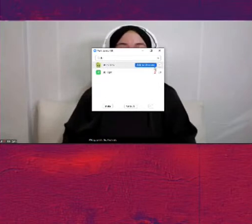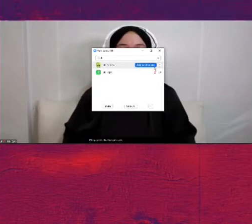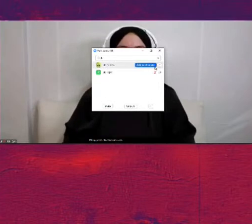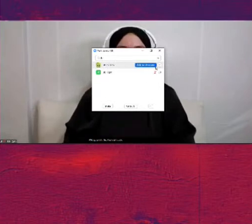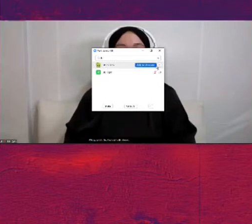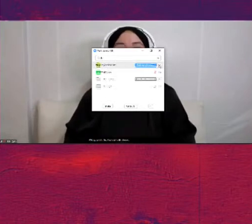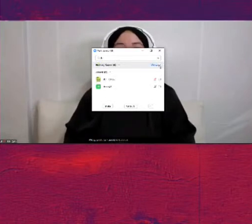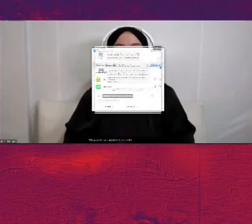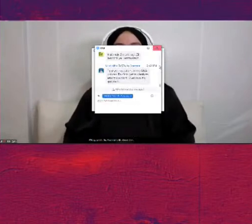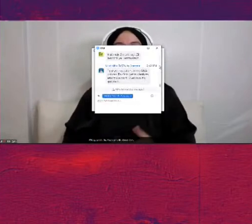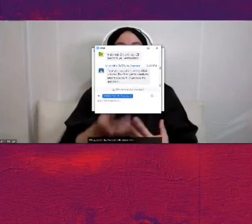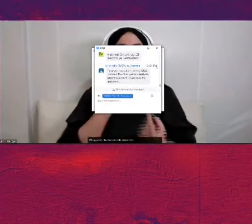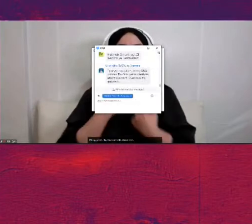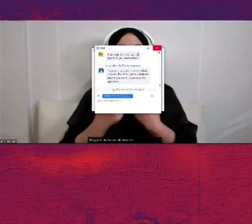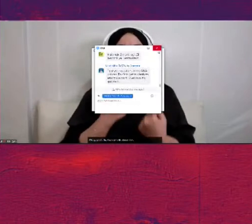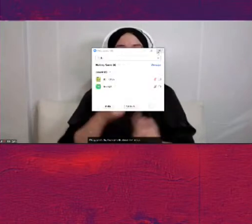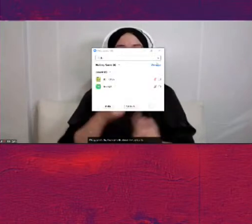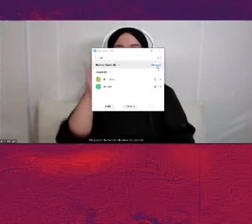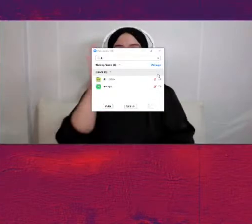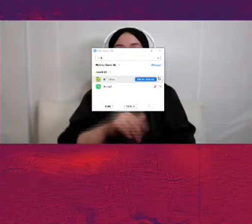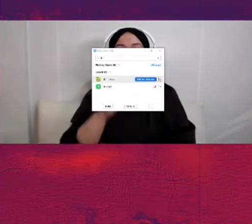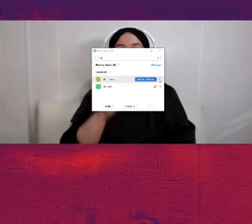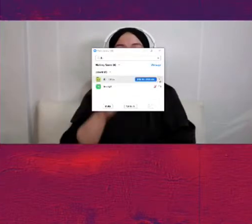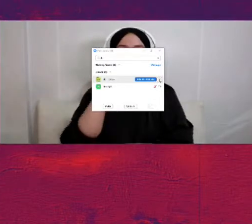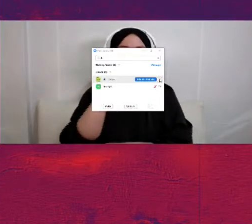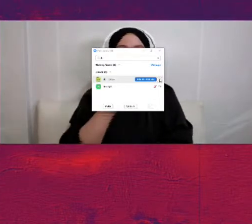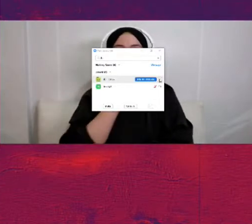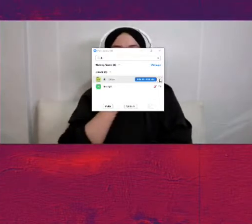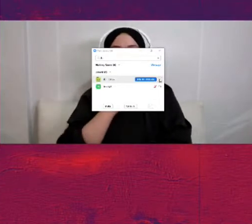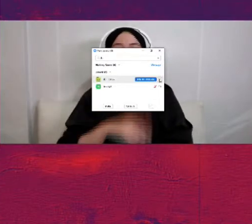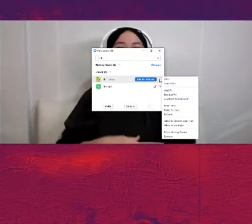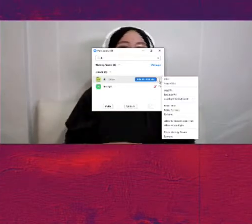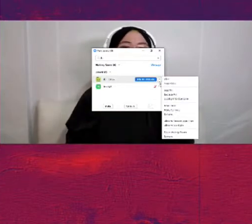about actually I provide